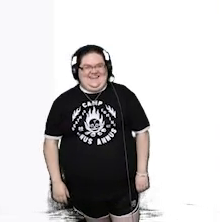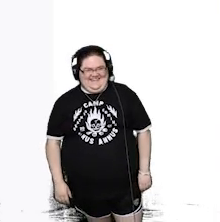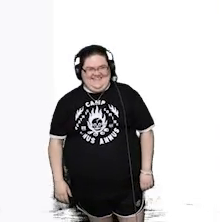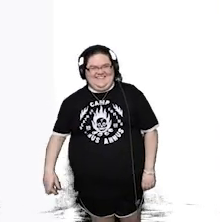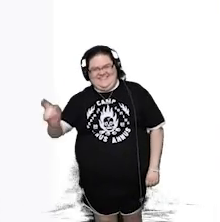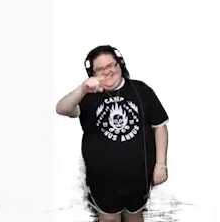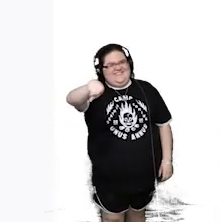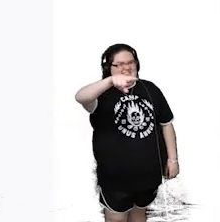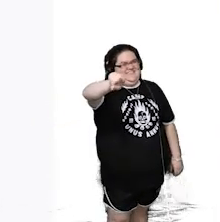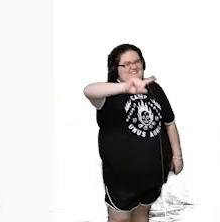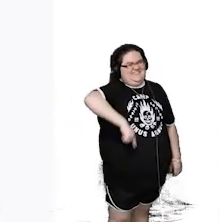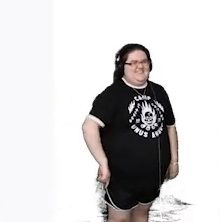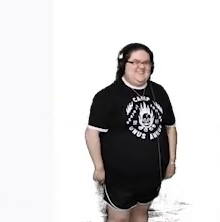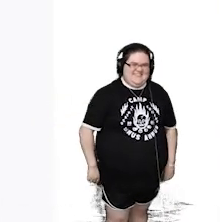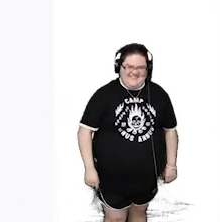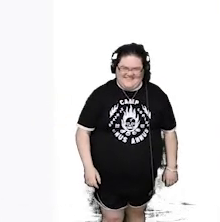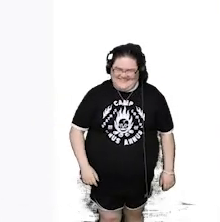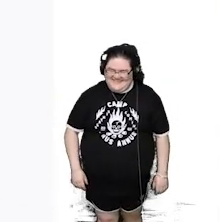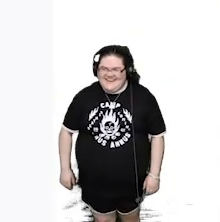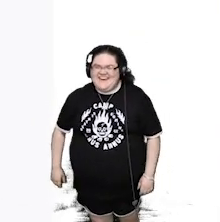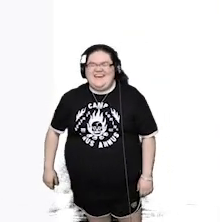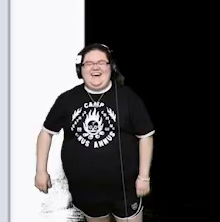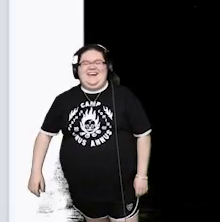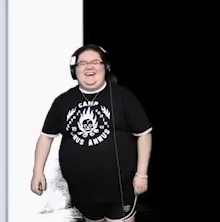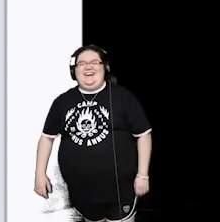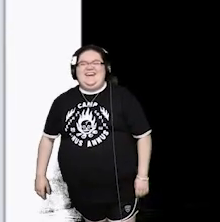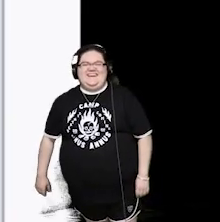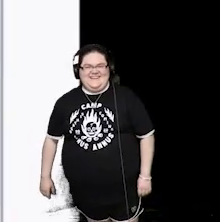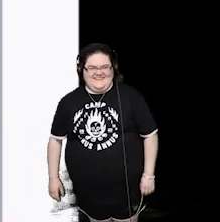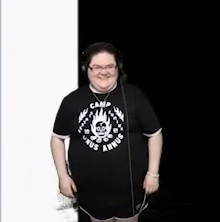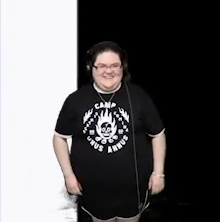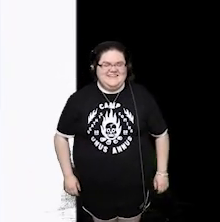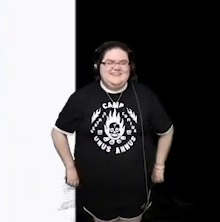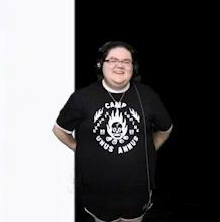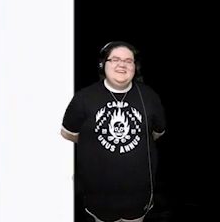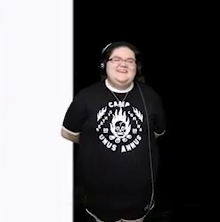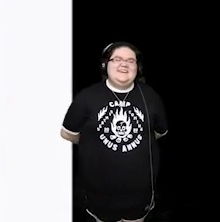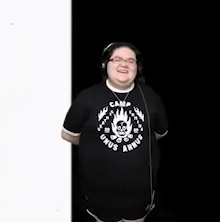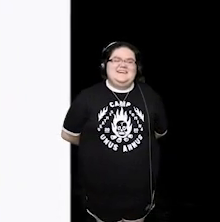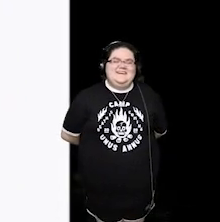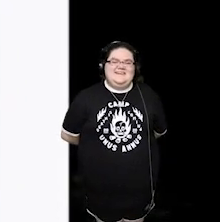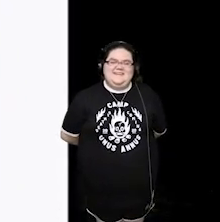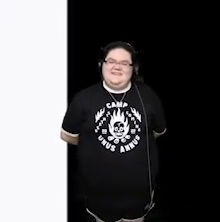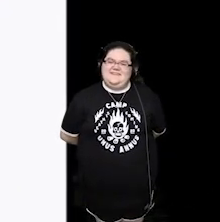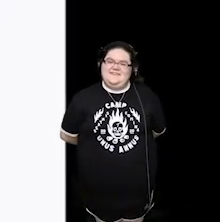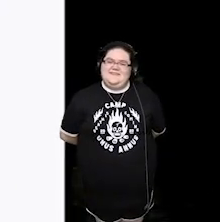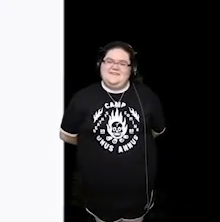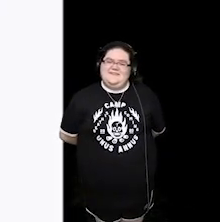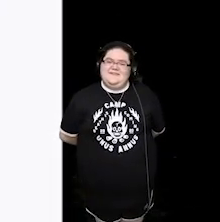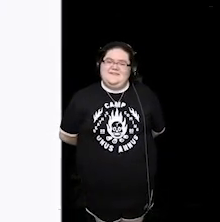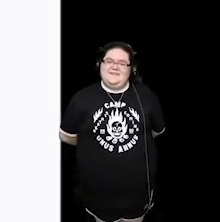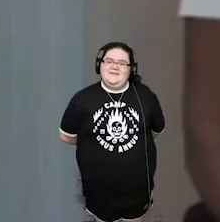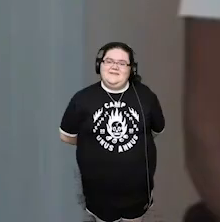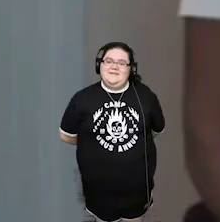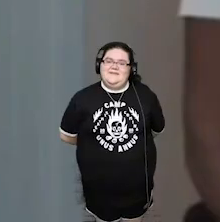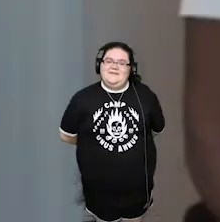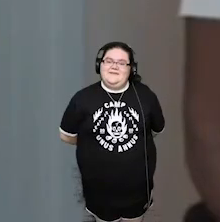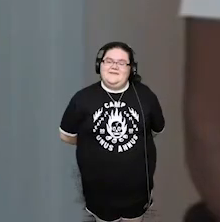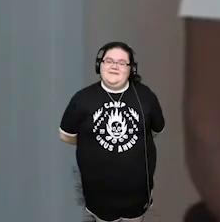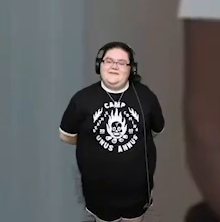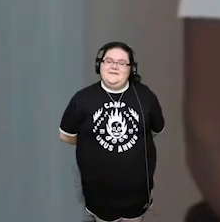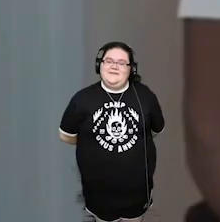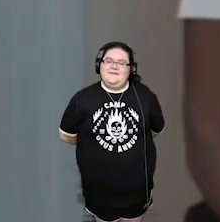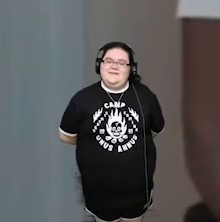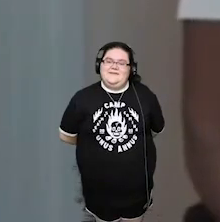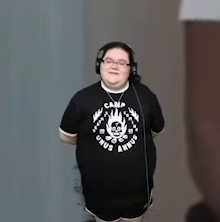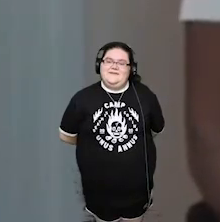JJ's 3-0. He's 3-0 right now. Here we go. Simon predicted everything. Oh, this was the one word interview. About